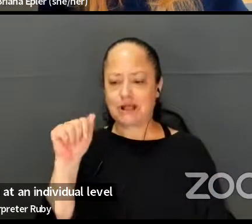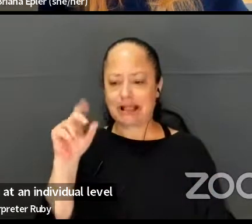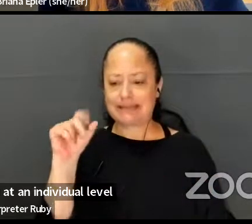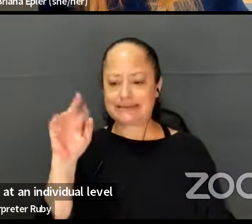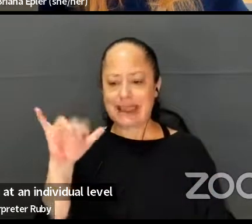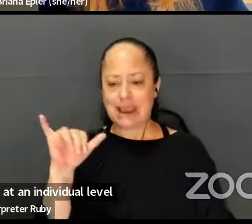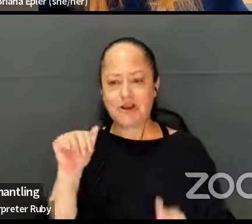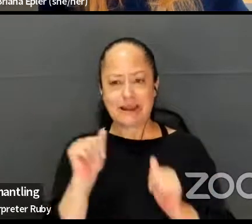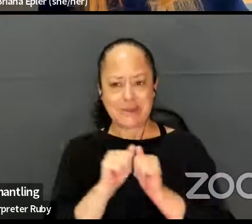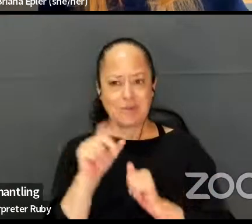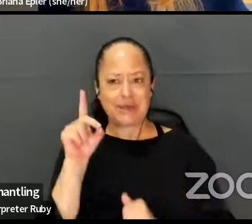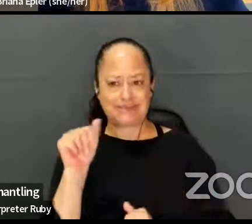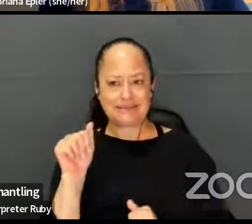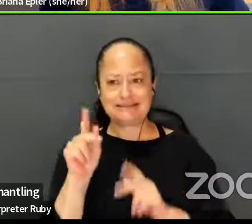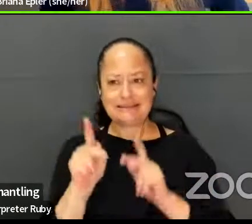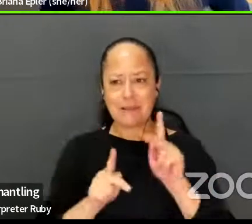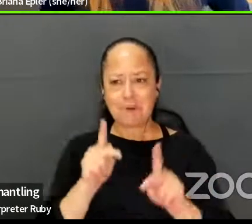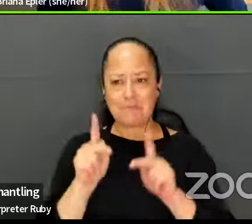people.